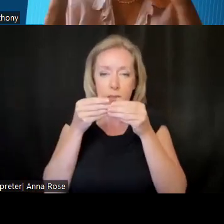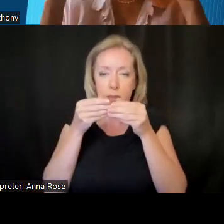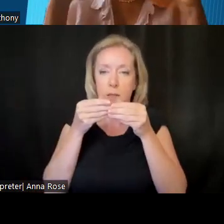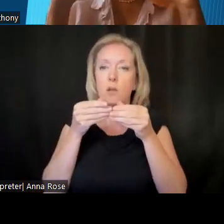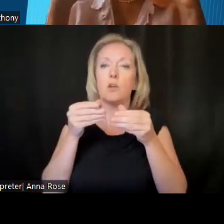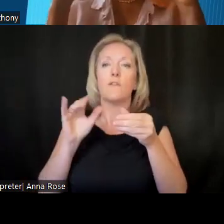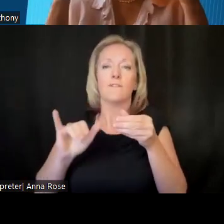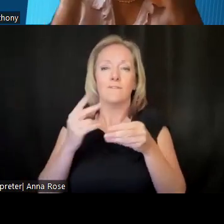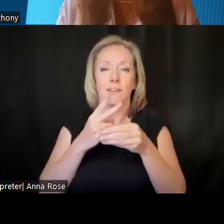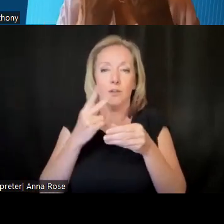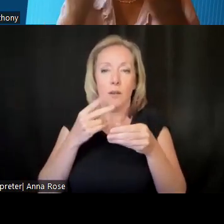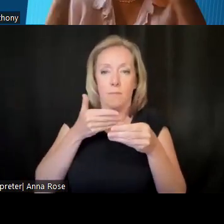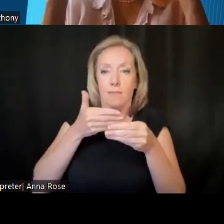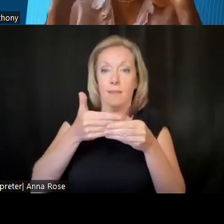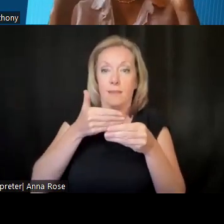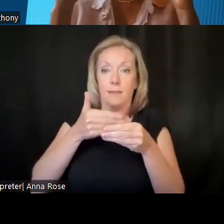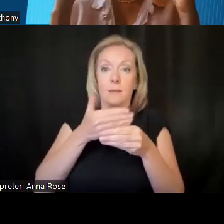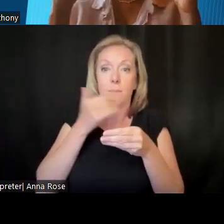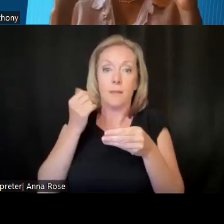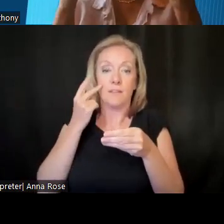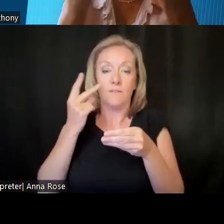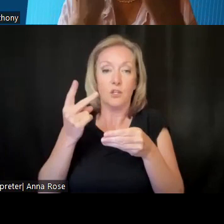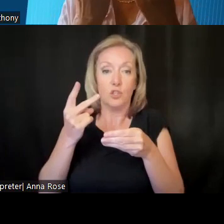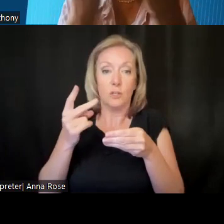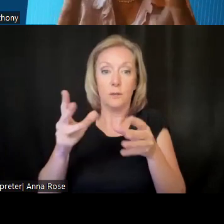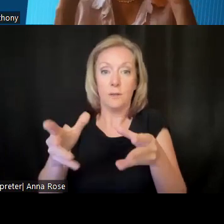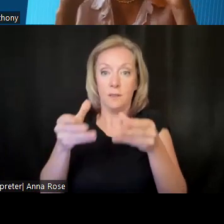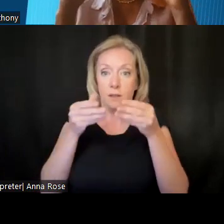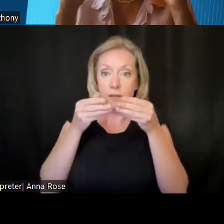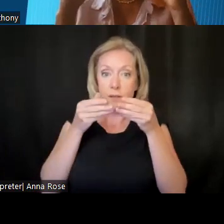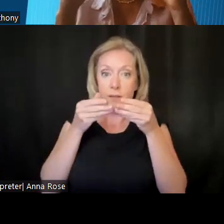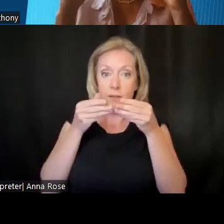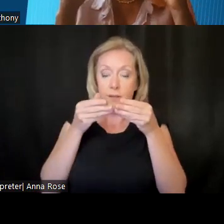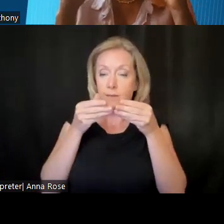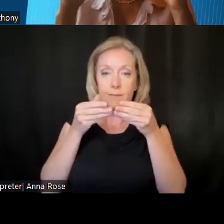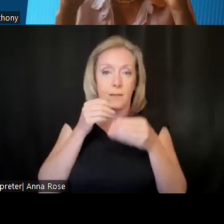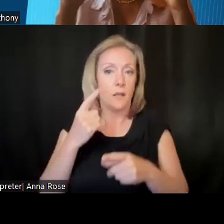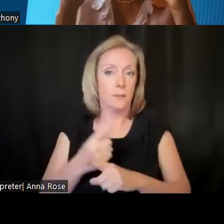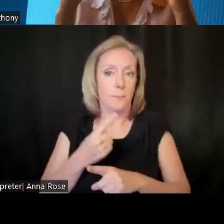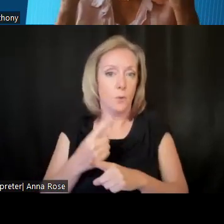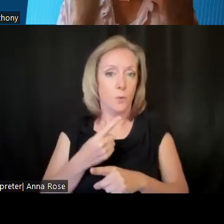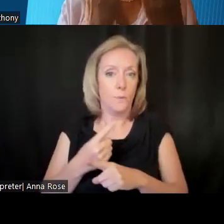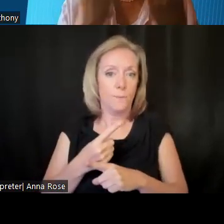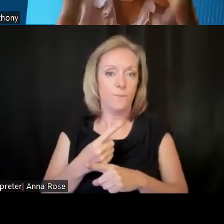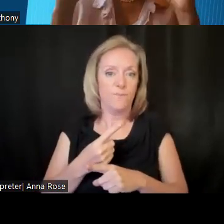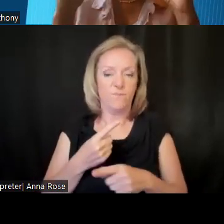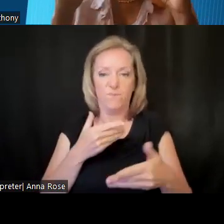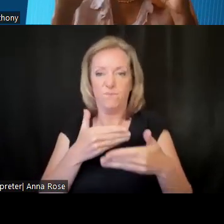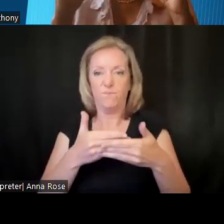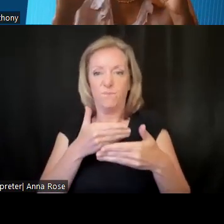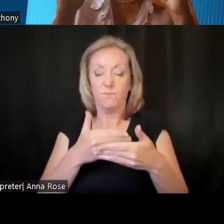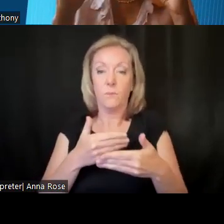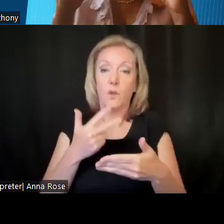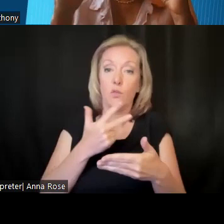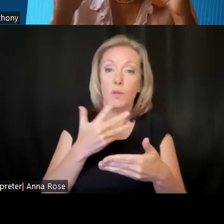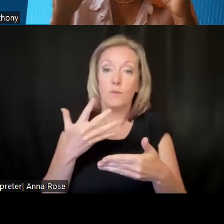sees best. But this is not typical. So I'm moving my hands to be like about 3 to 5 inches from my face. If I know that's where the